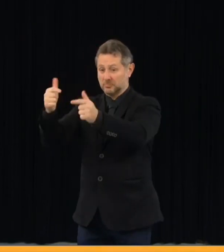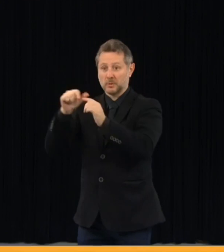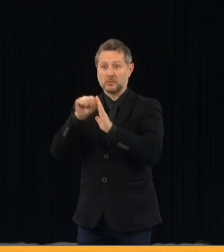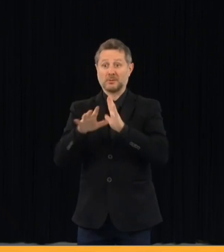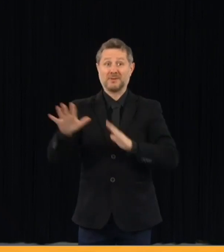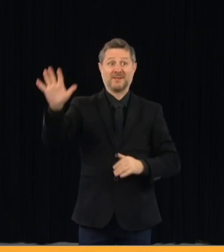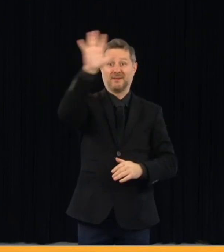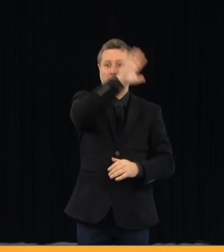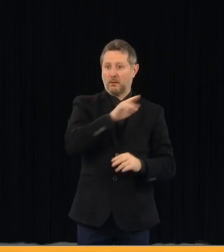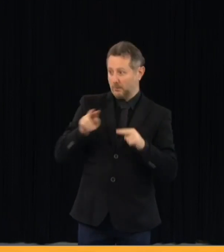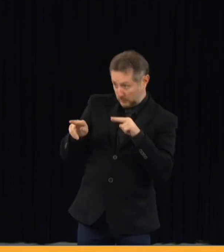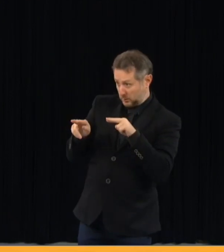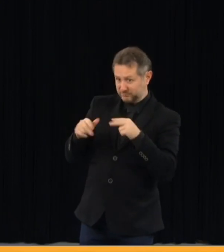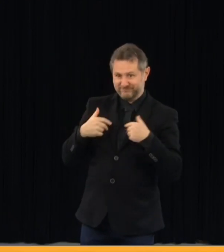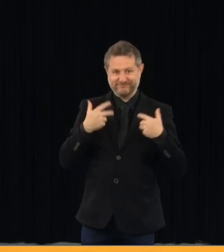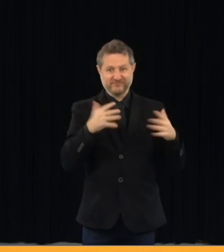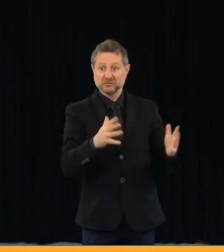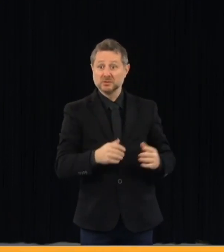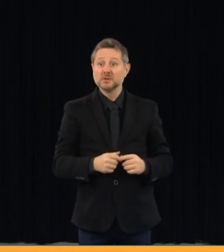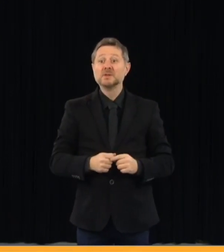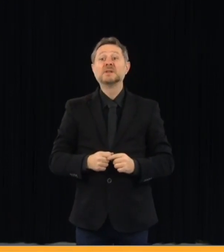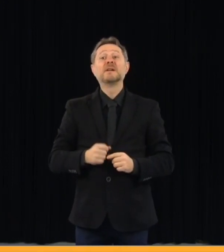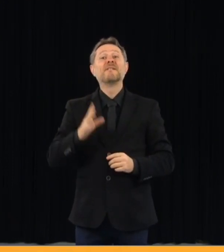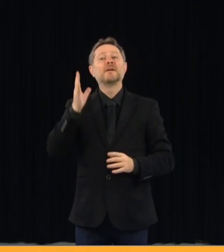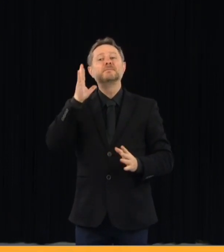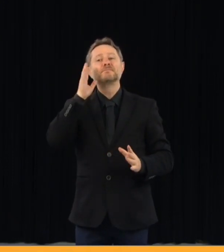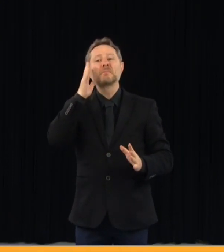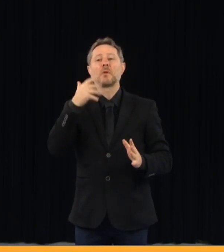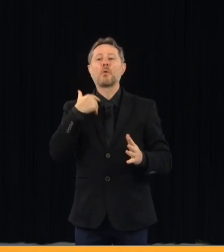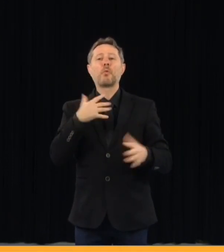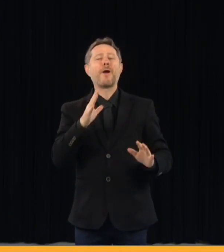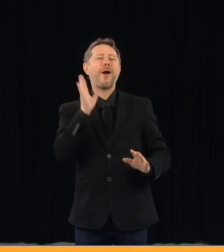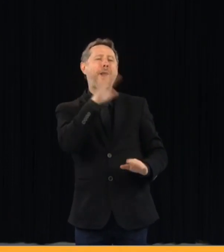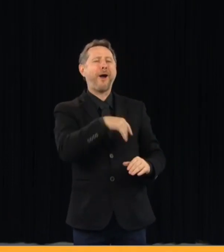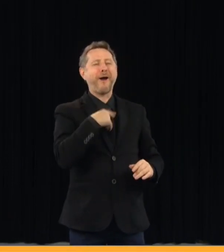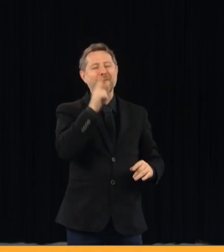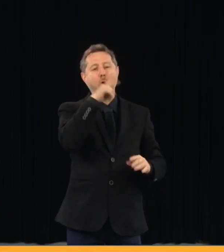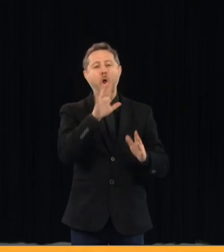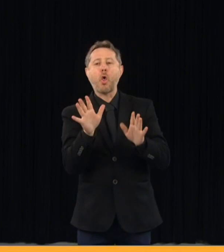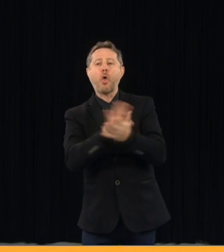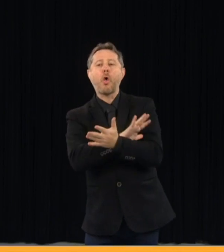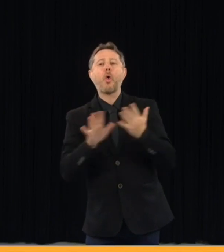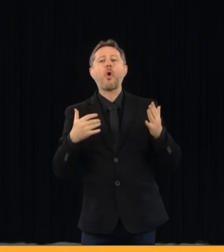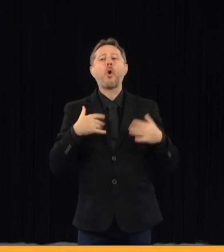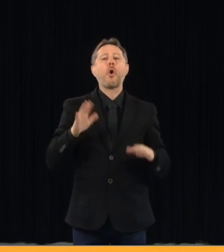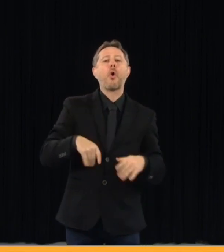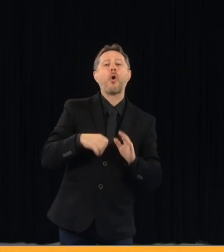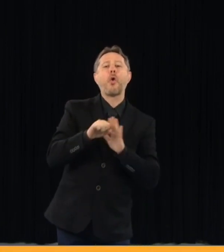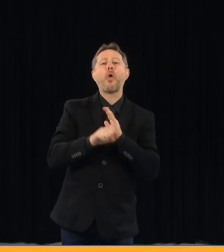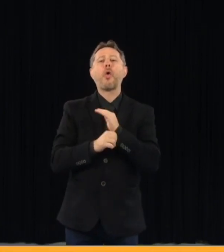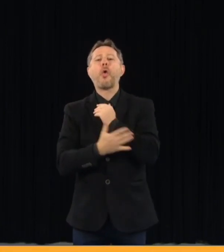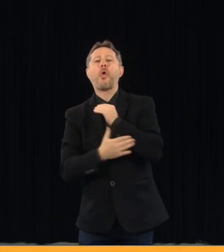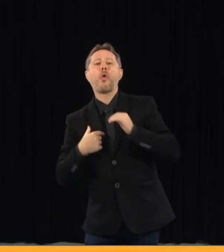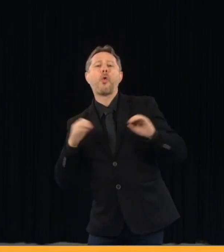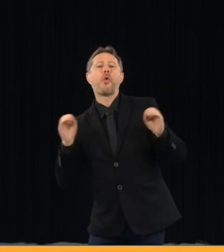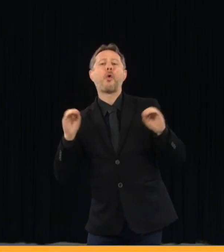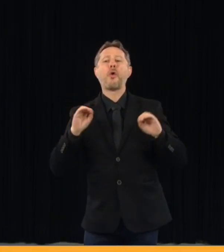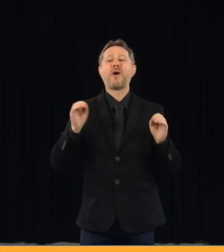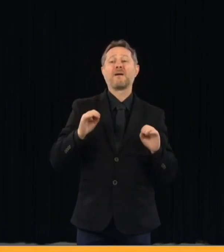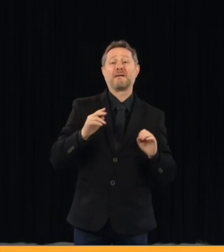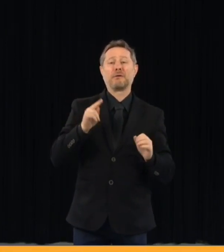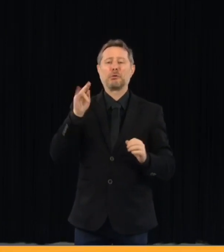false comfort to say, well, we are a rural community. We don't have the density of New York